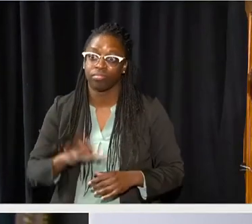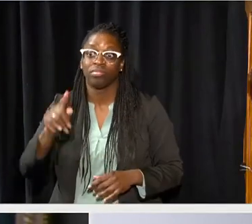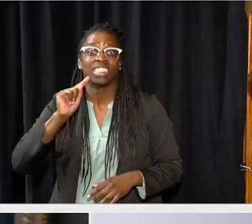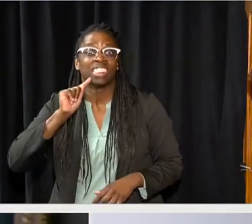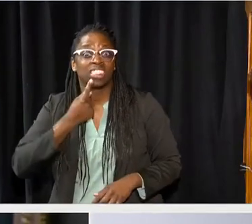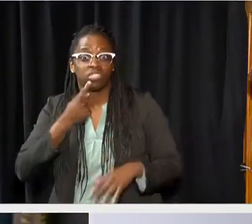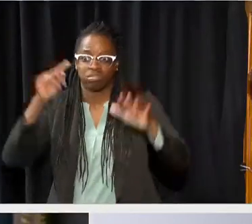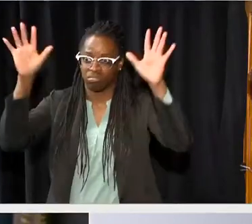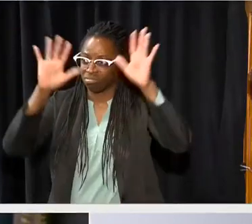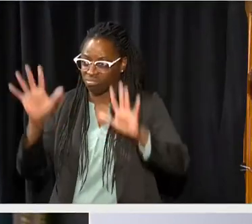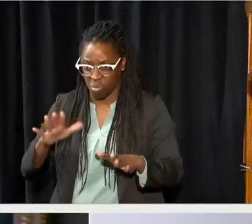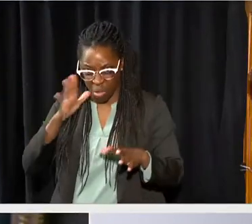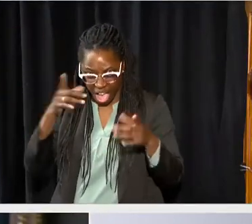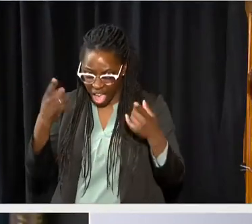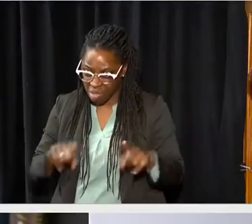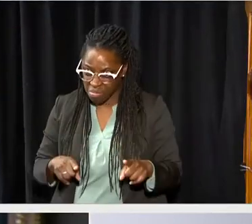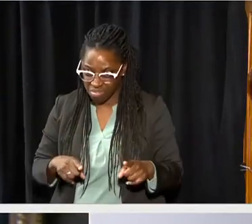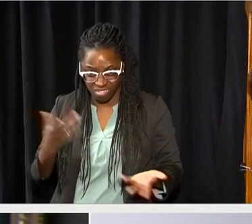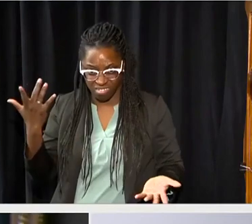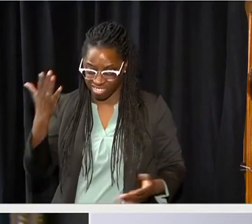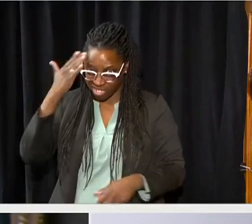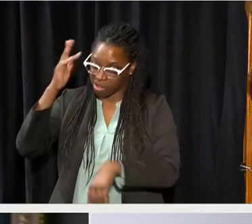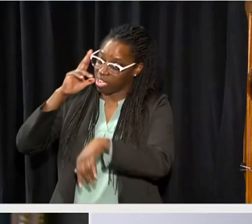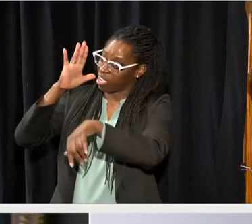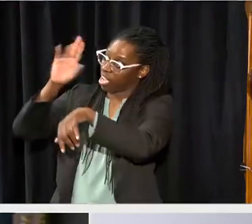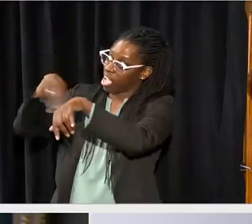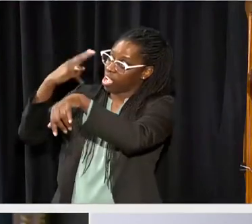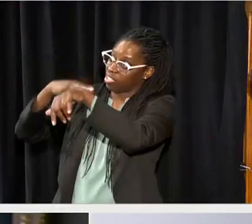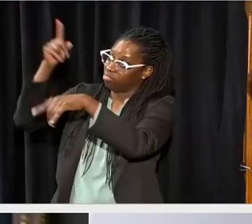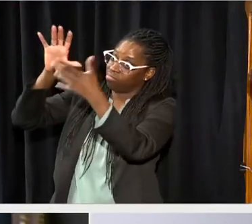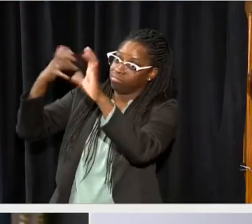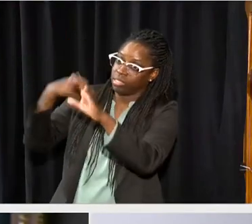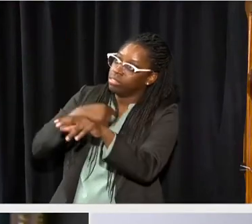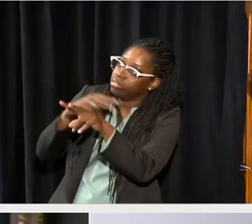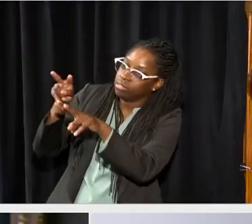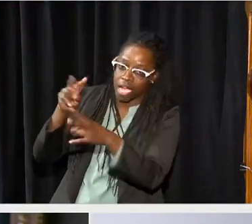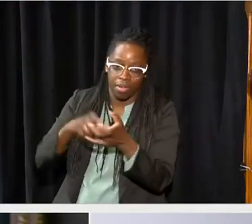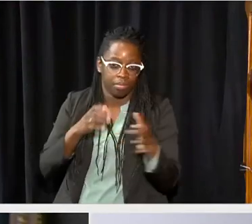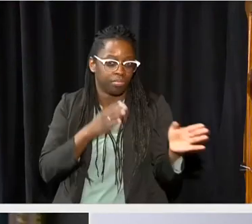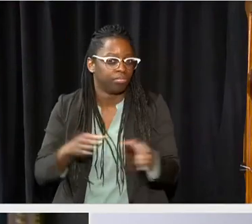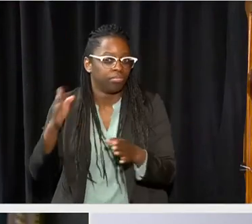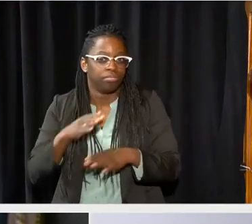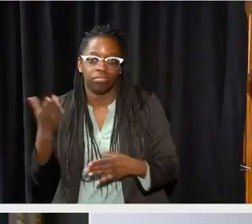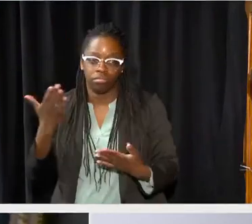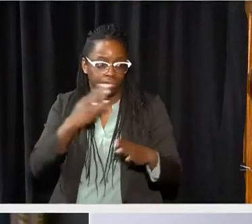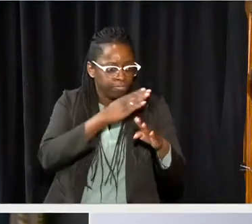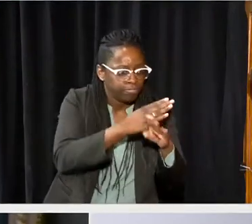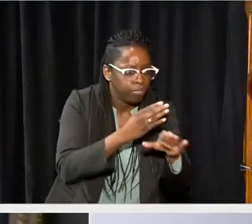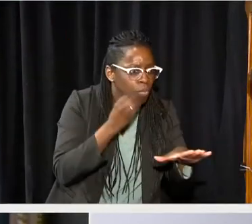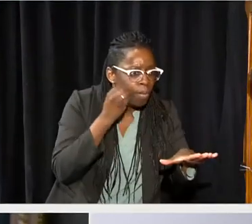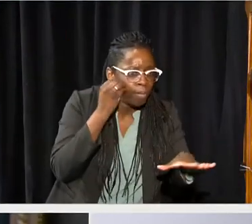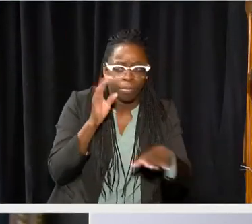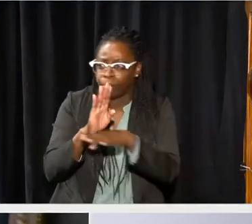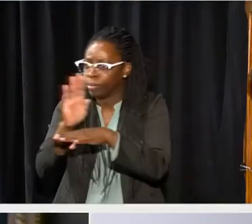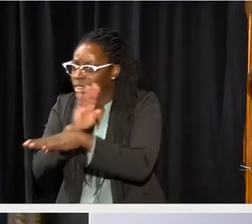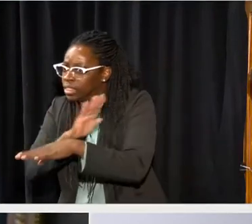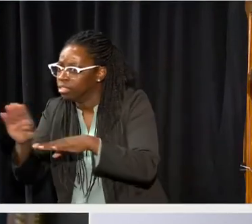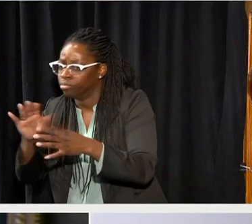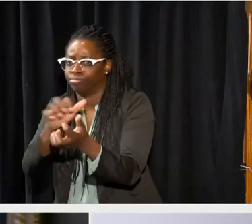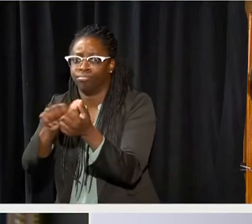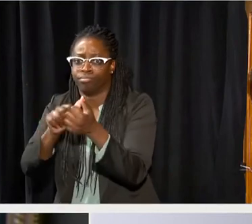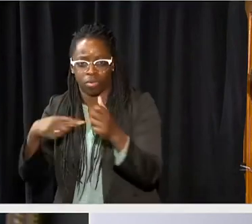Severe weather isn't going away anytime soon. So let's future-proof our communities and be ready when help is